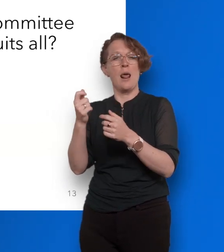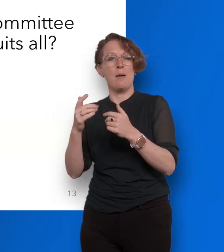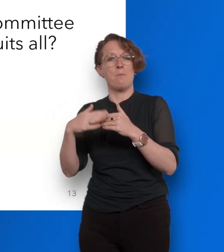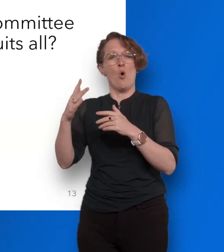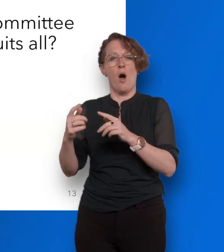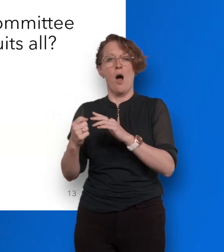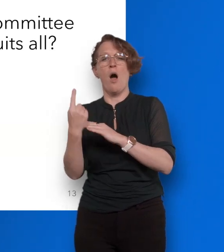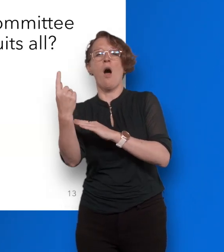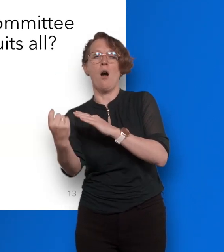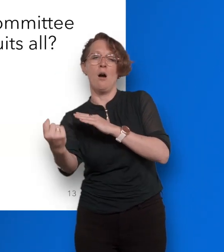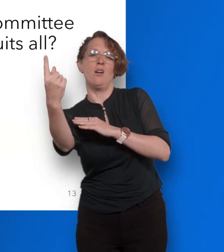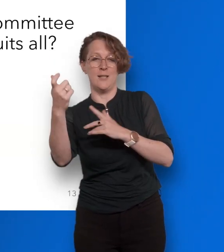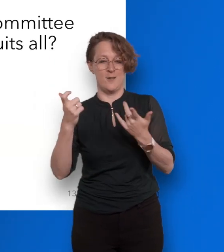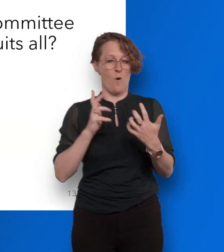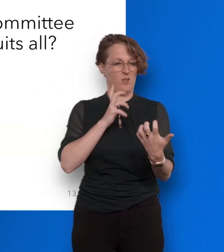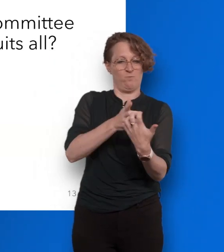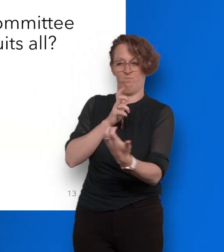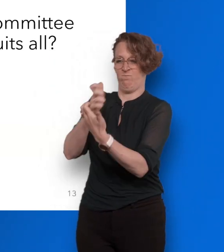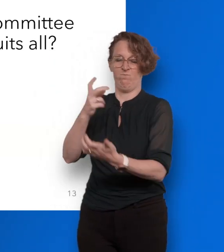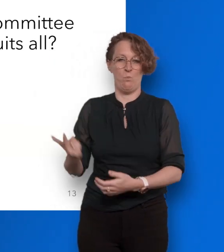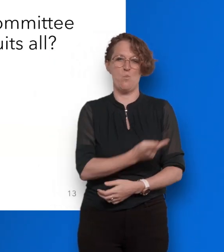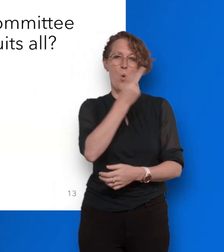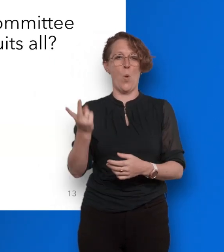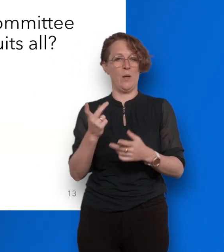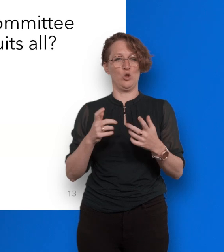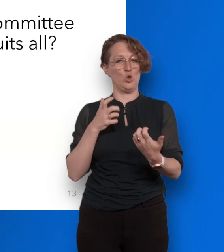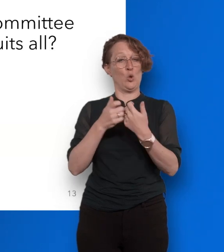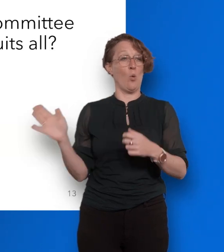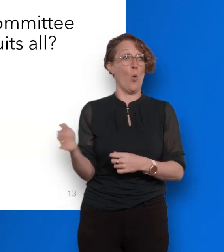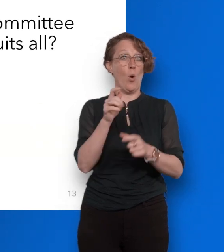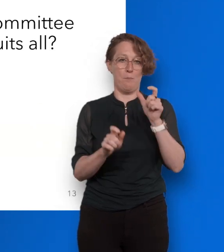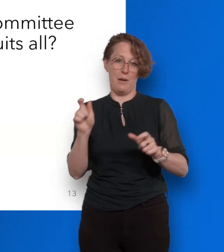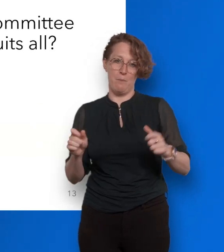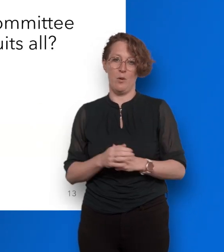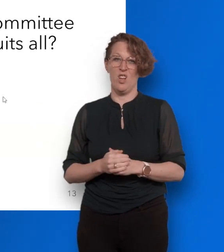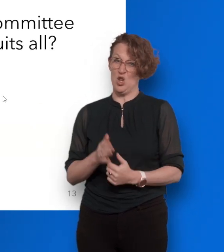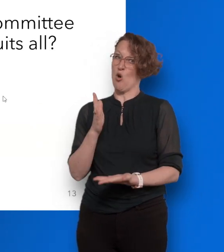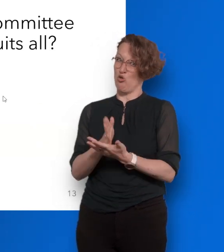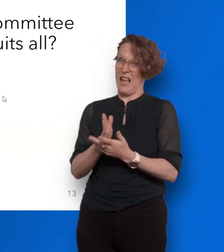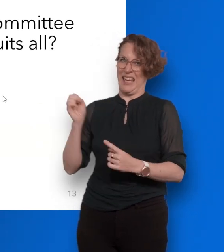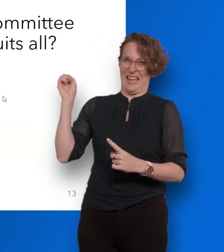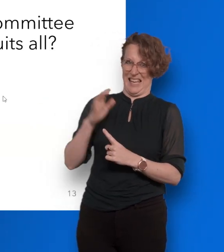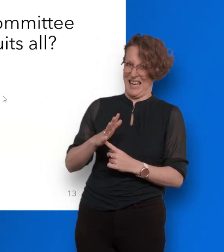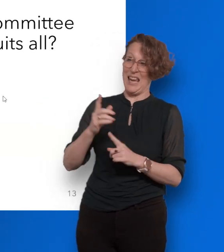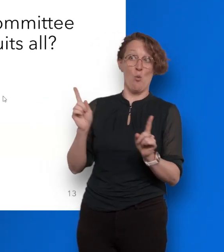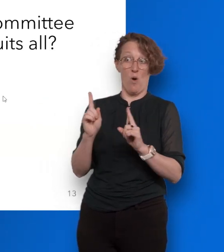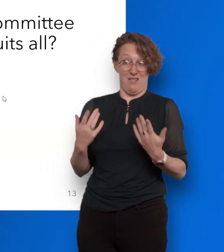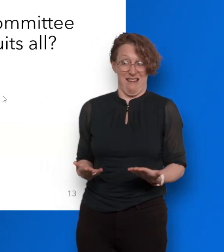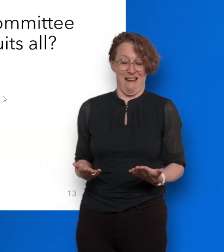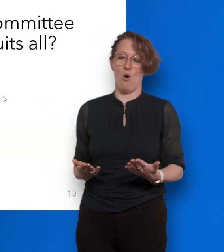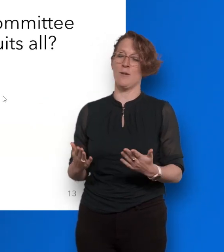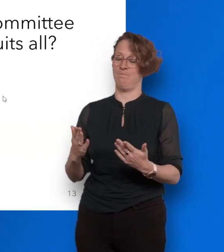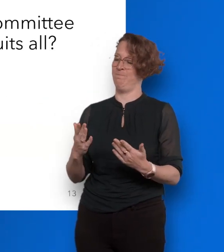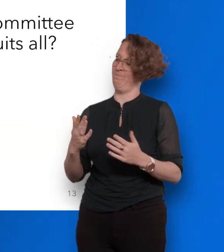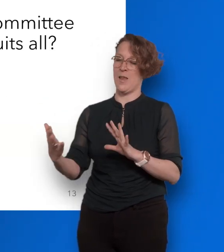different knowledge, and is there something that kind of suit all those people? And a key aspect of this that I want to acknowledge is the